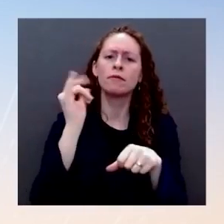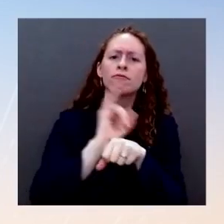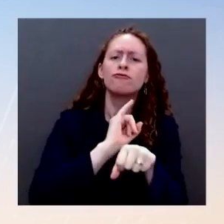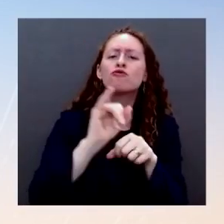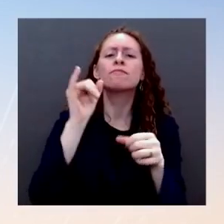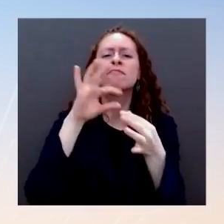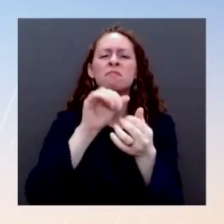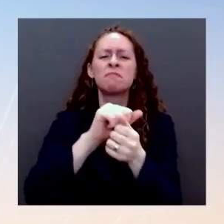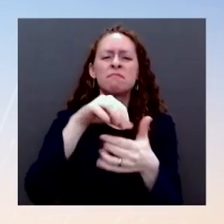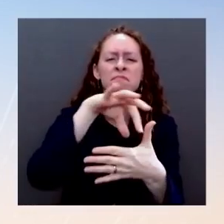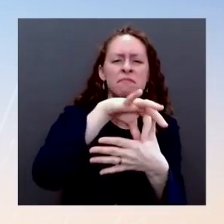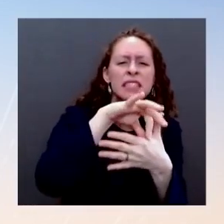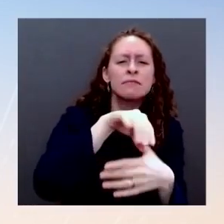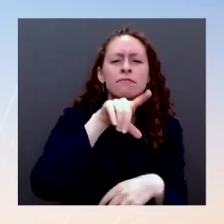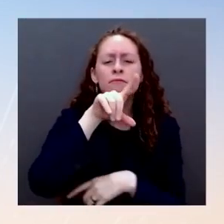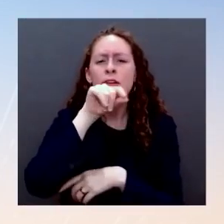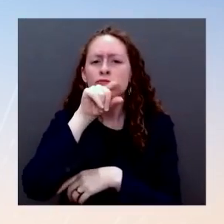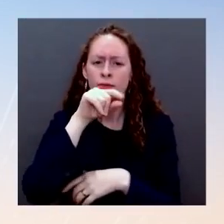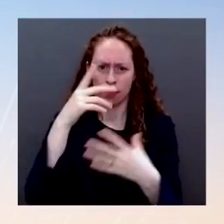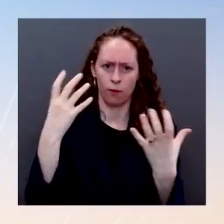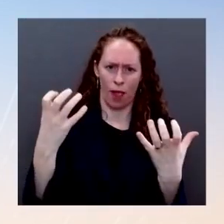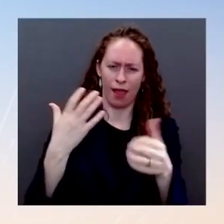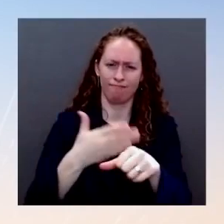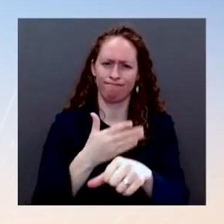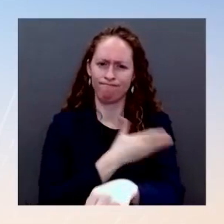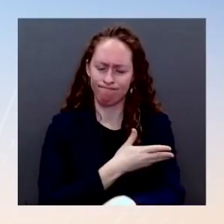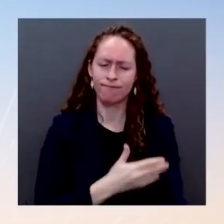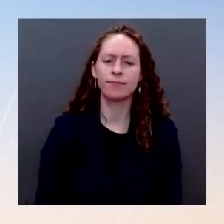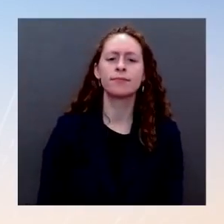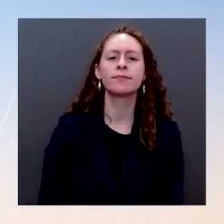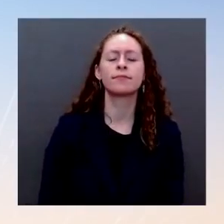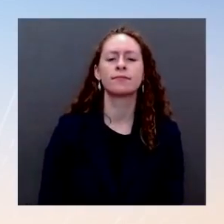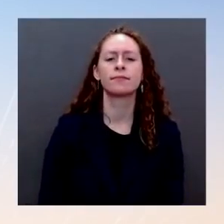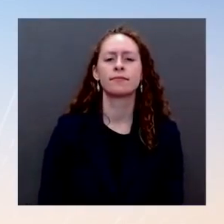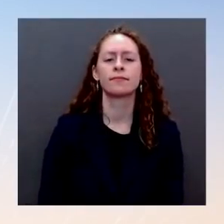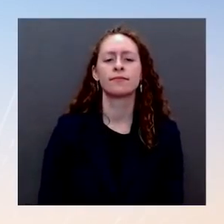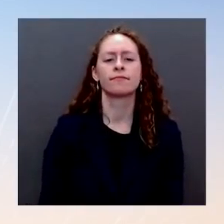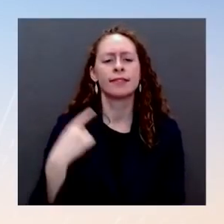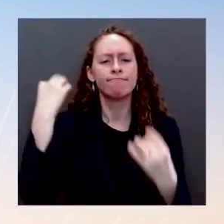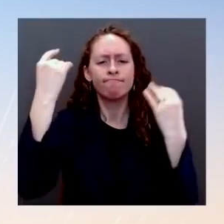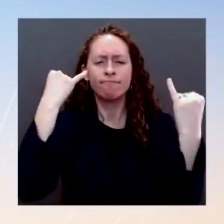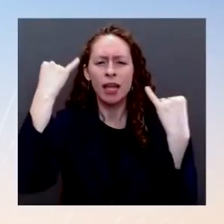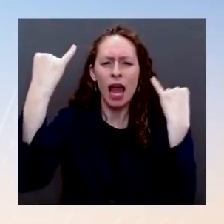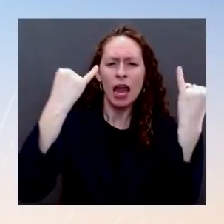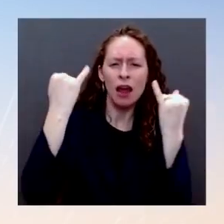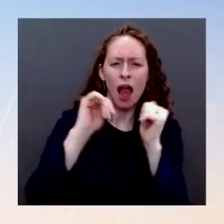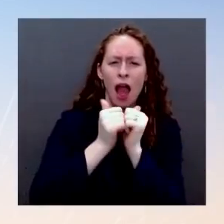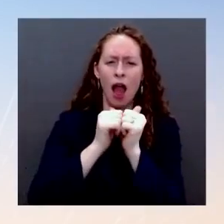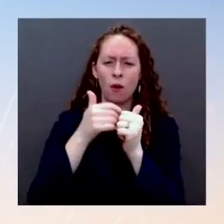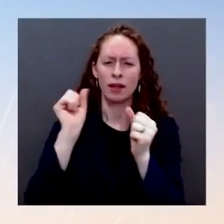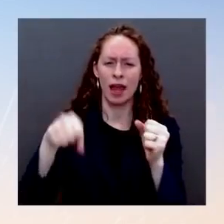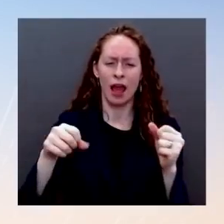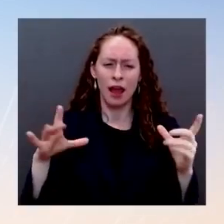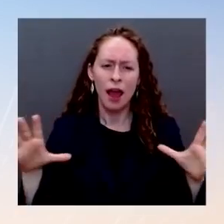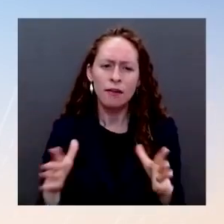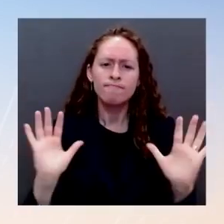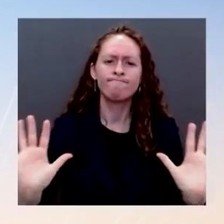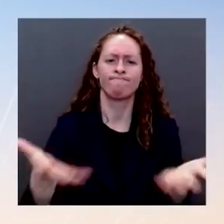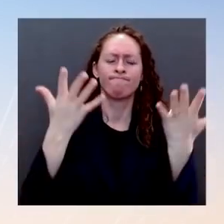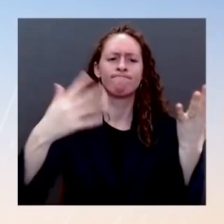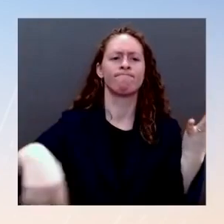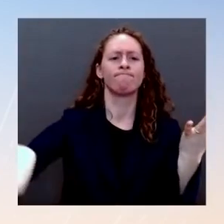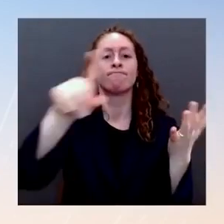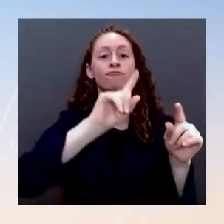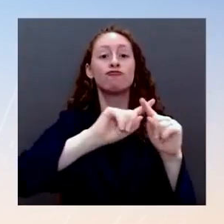being taken by agencies across the economy that will promote competition, protect consumers and workers, and lower prices. When